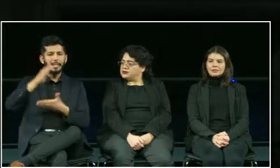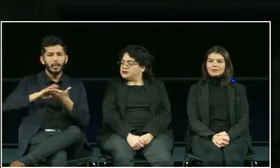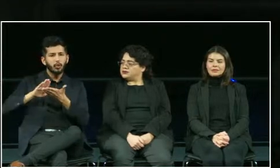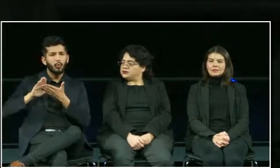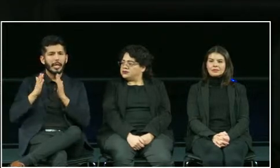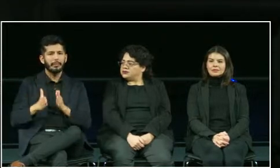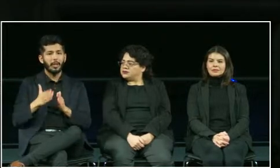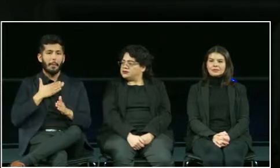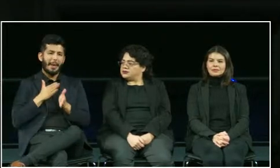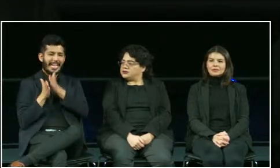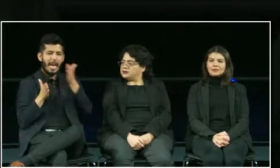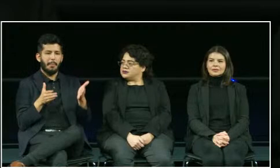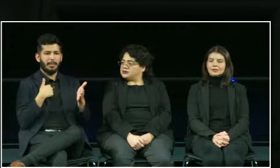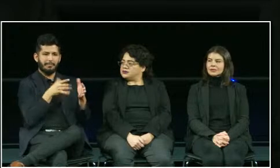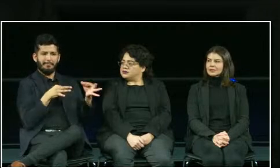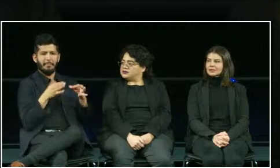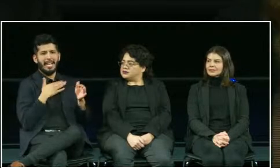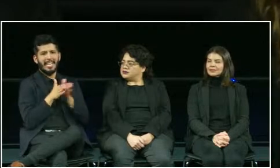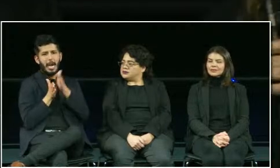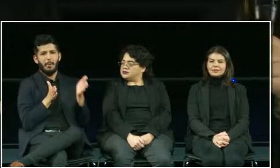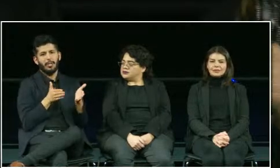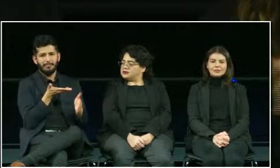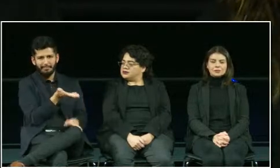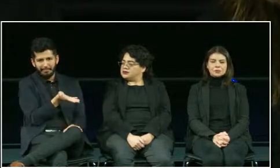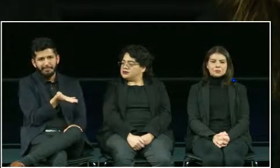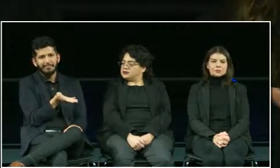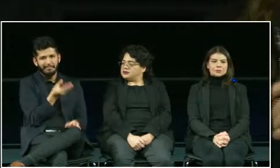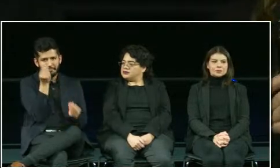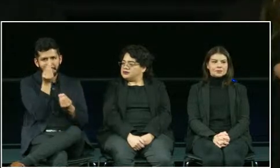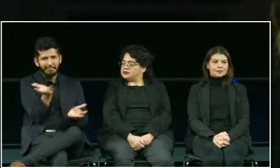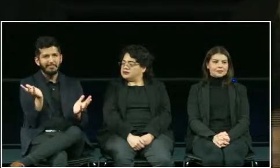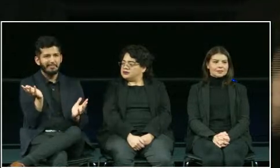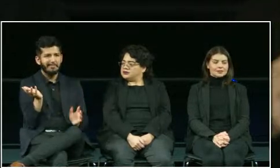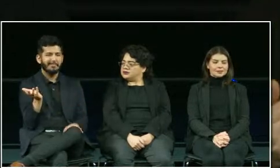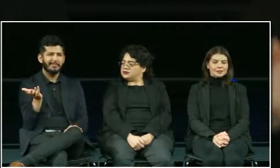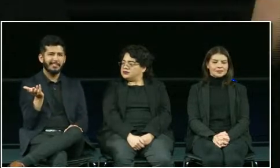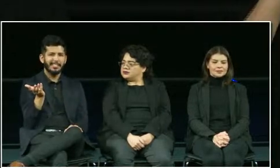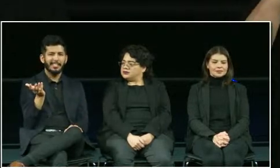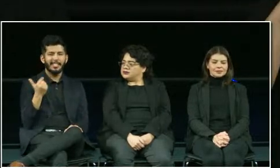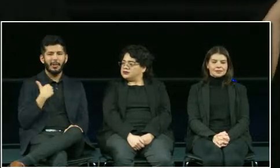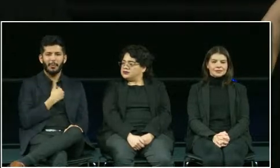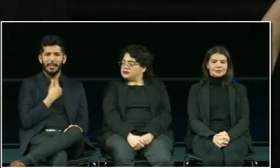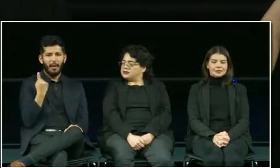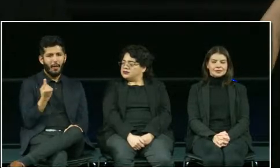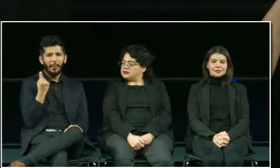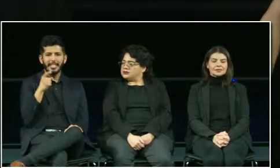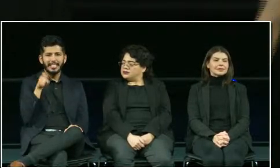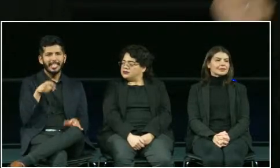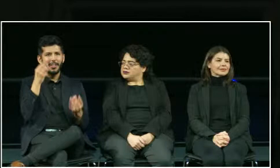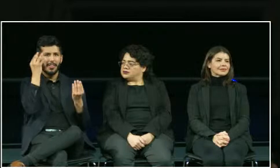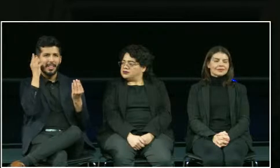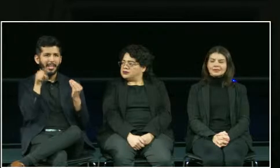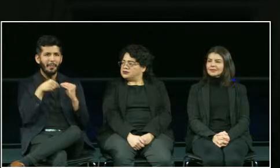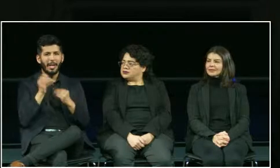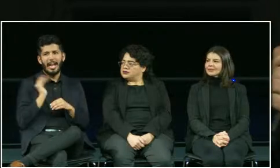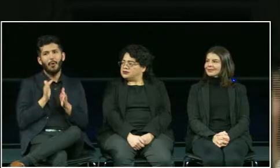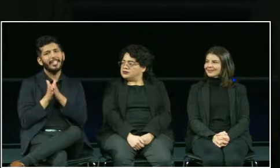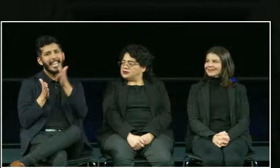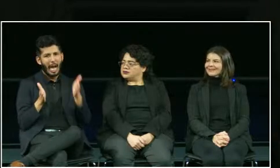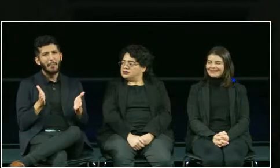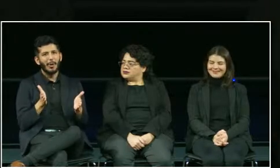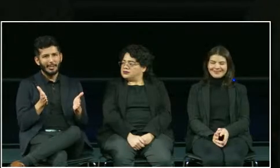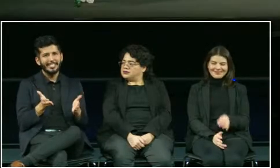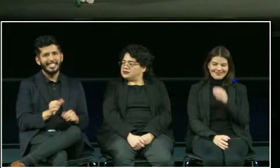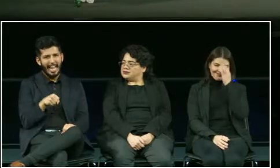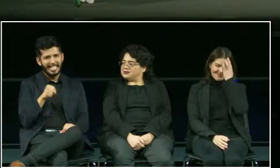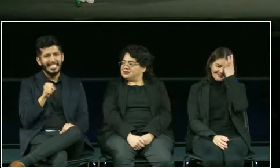my neighbors. So just because we always need to think about our neighbors.